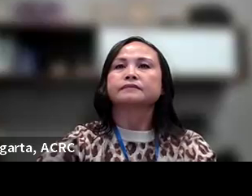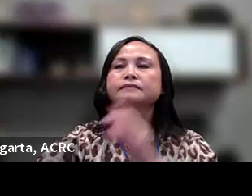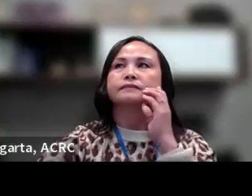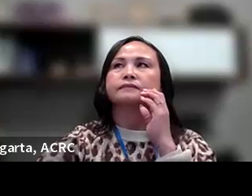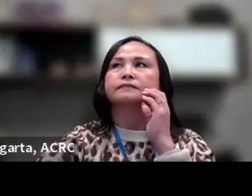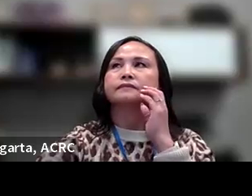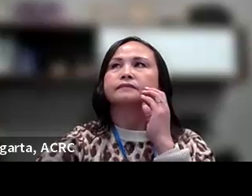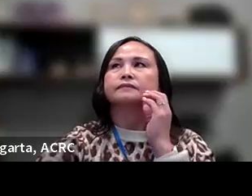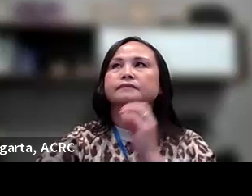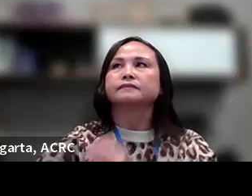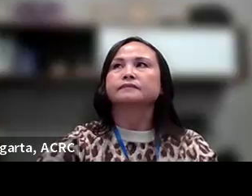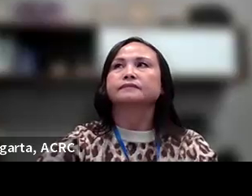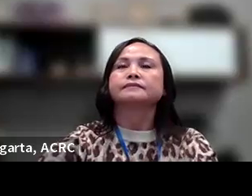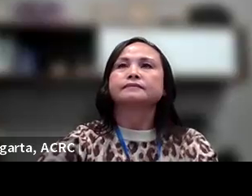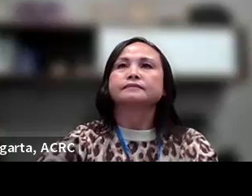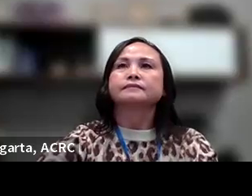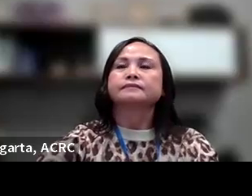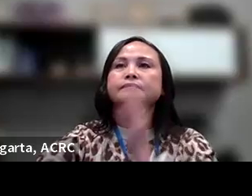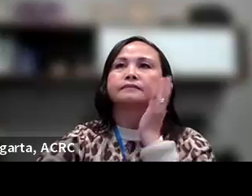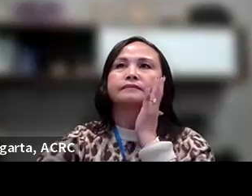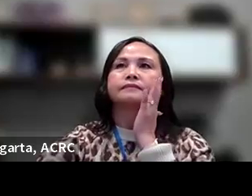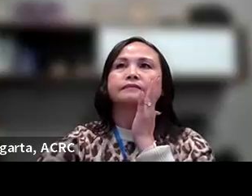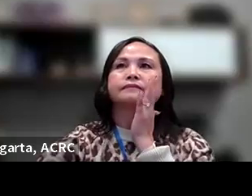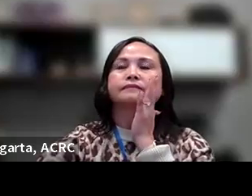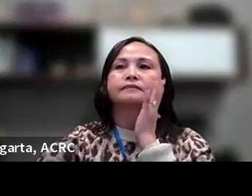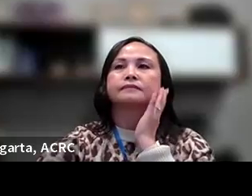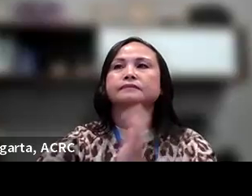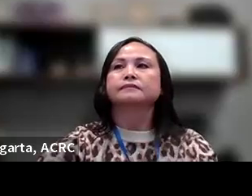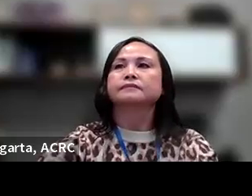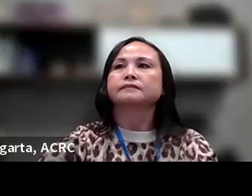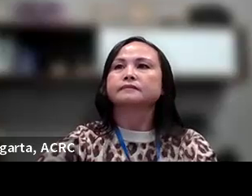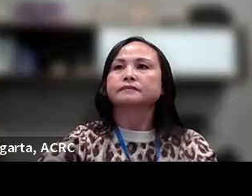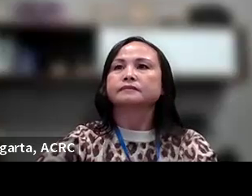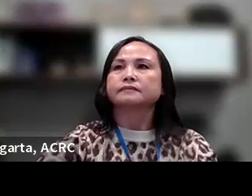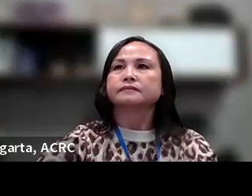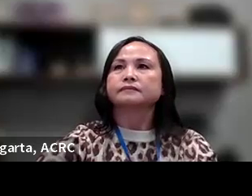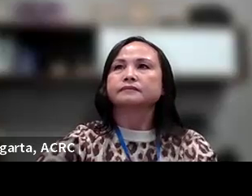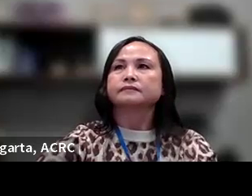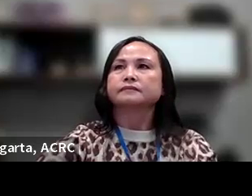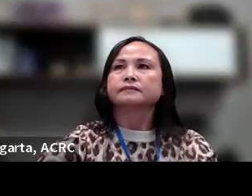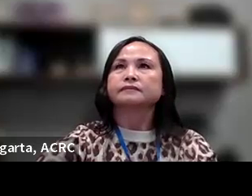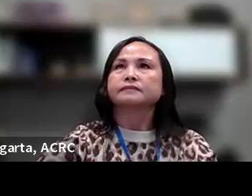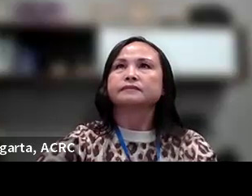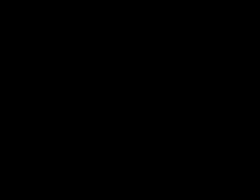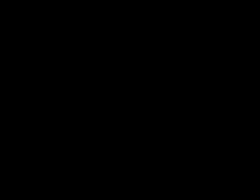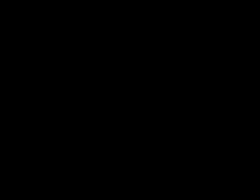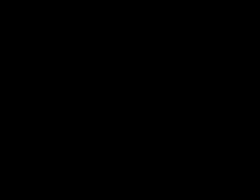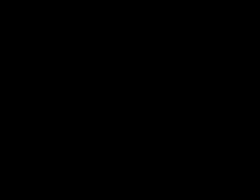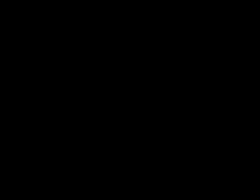pull that up. What I would do is respond. Hold on, let me share my screen. Trying to lower my hand, sorry.